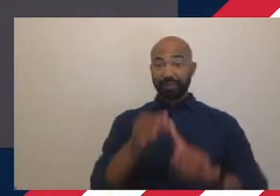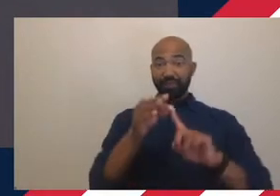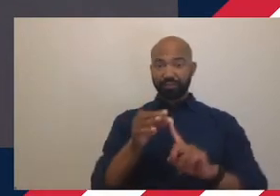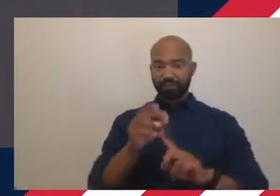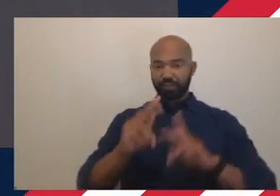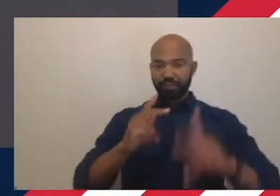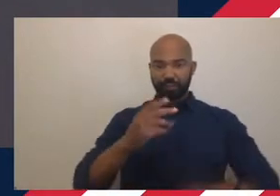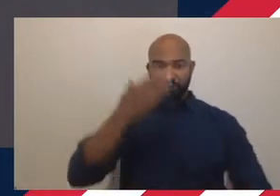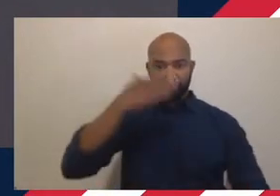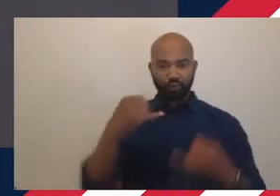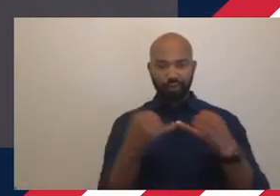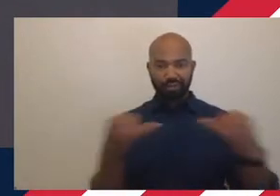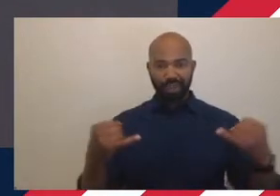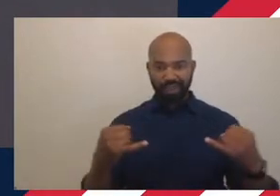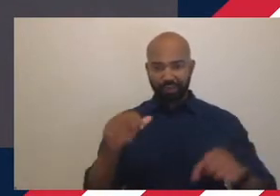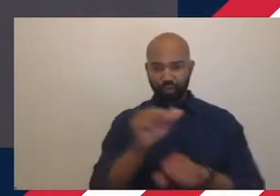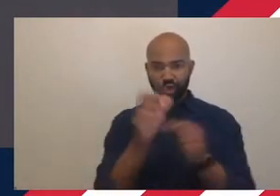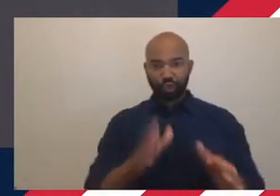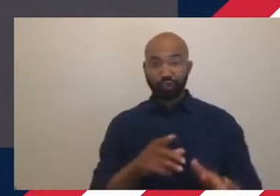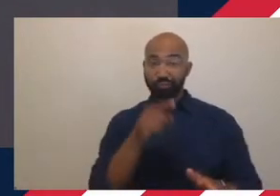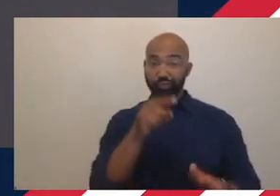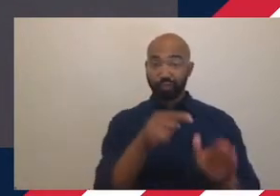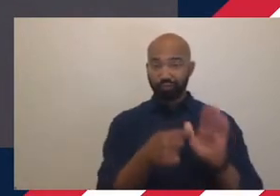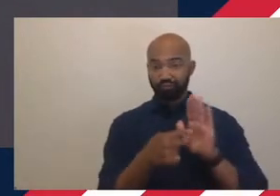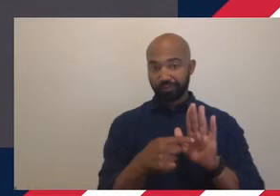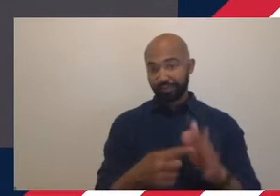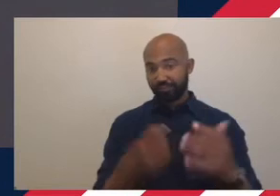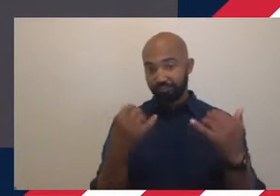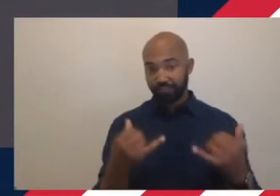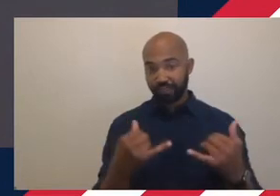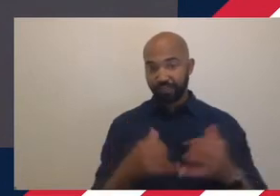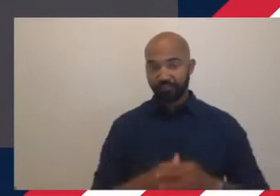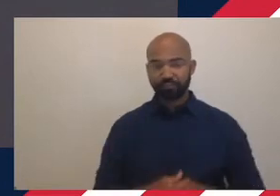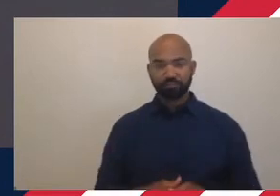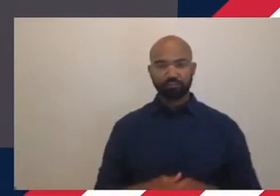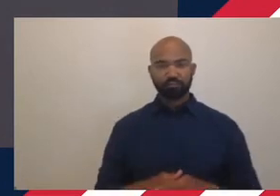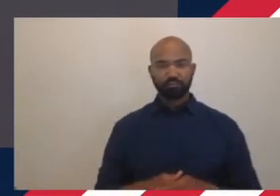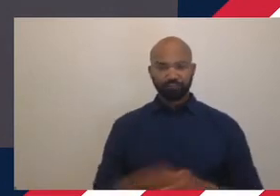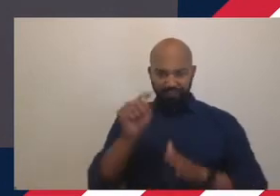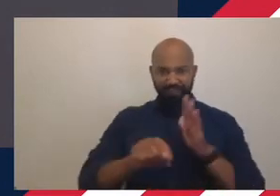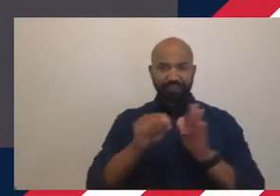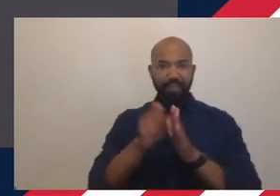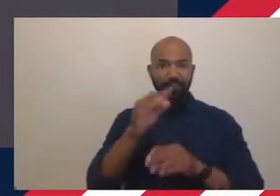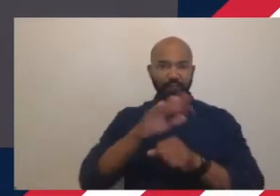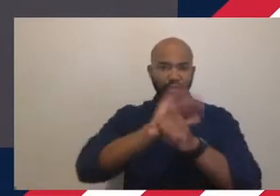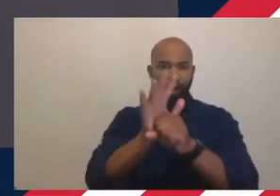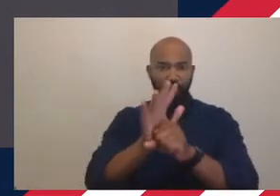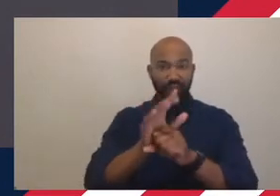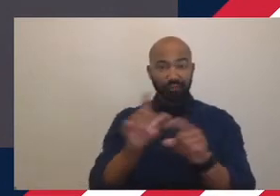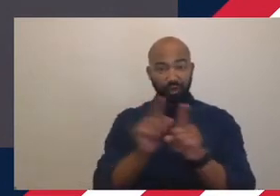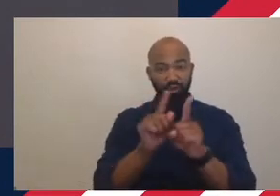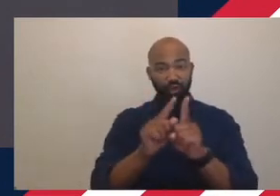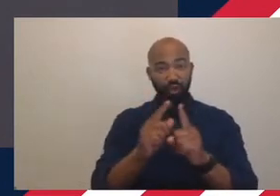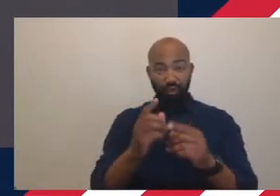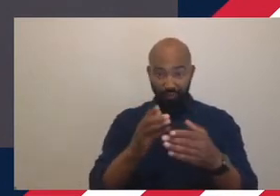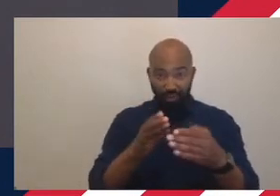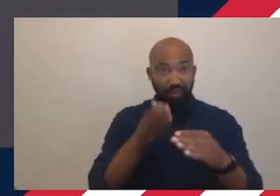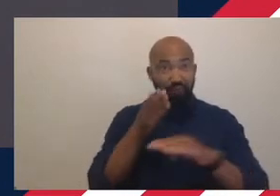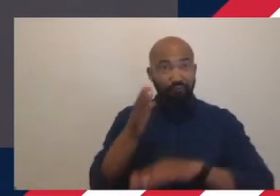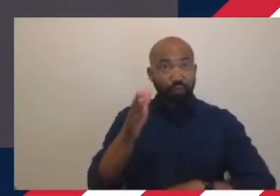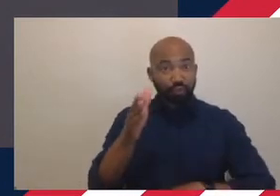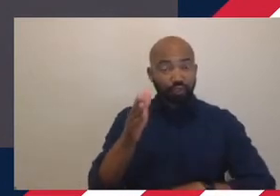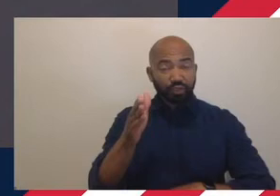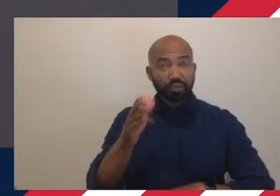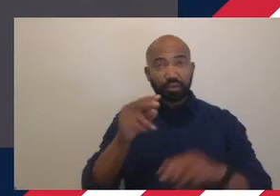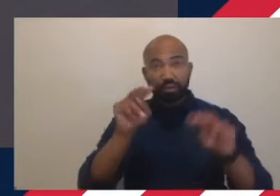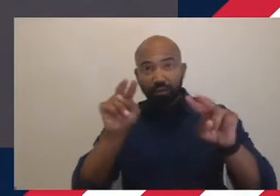you represent here today. In this age of COVID and looking beyond this current